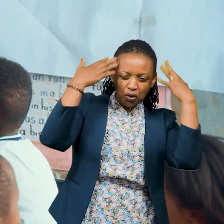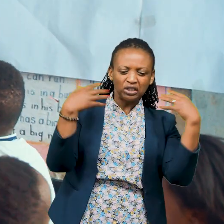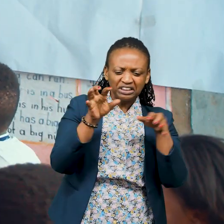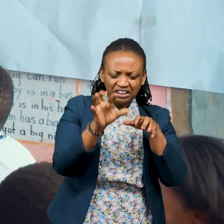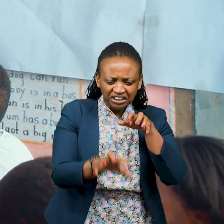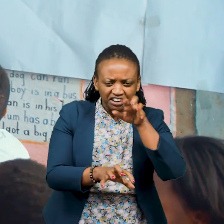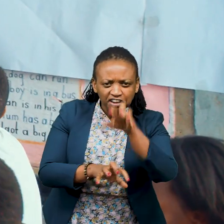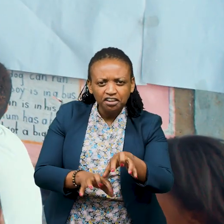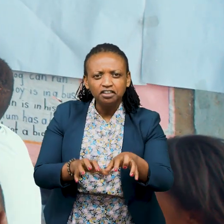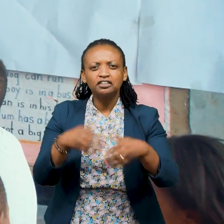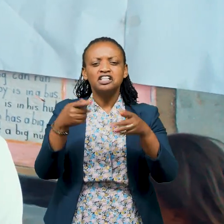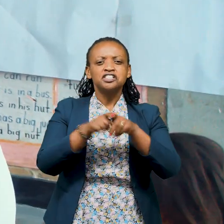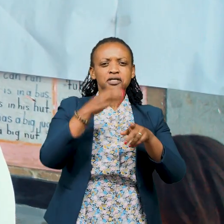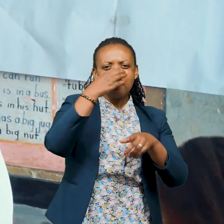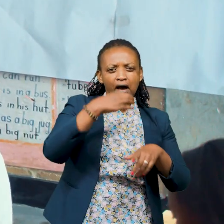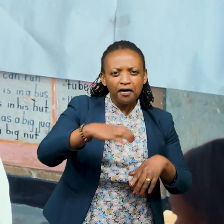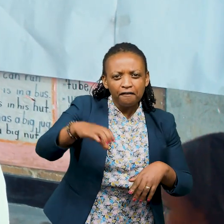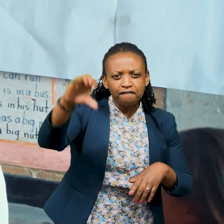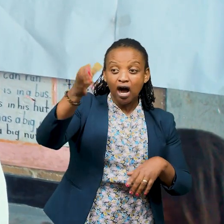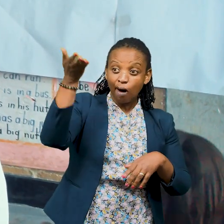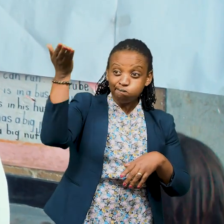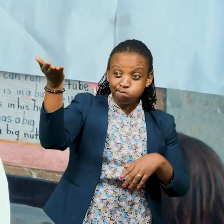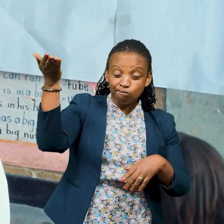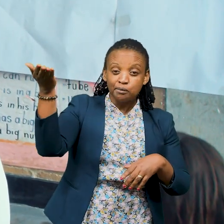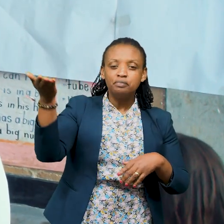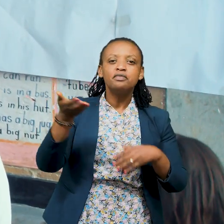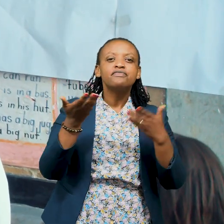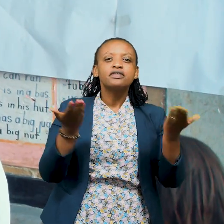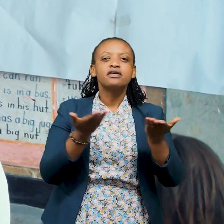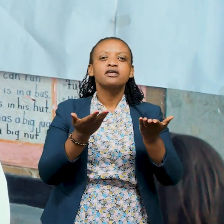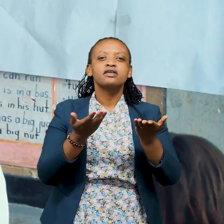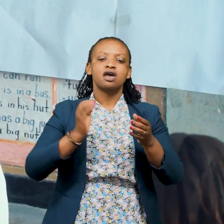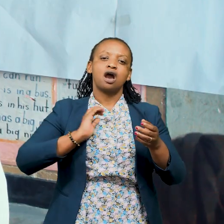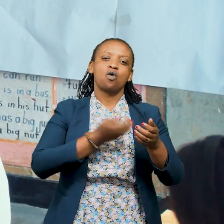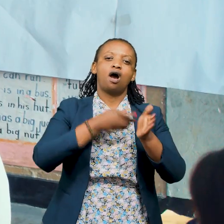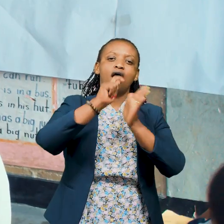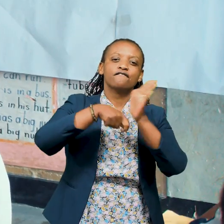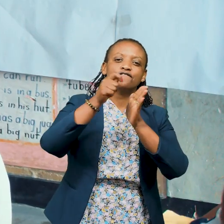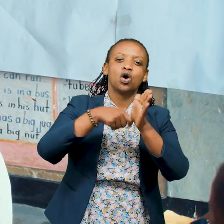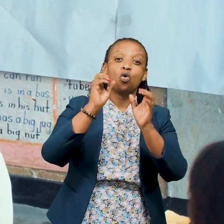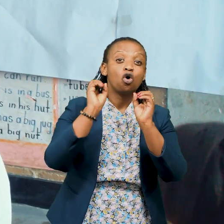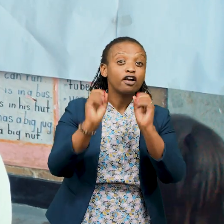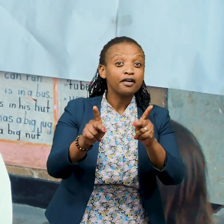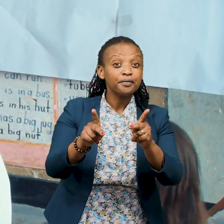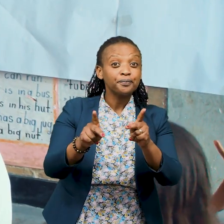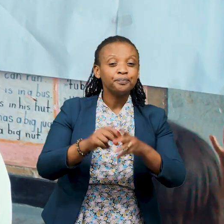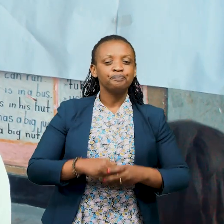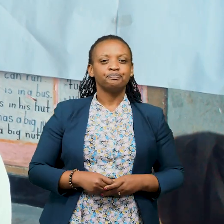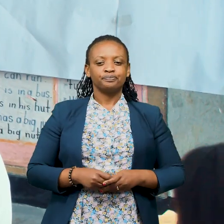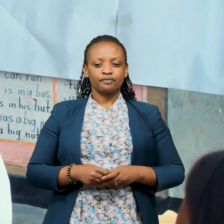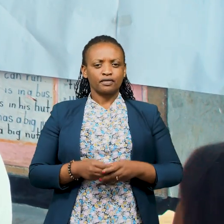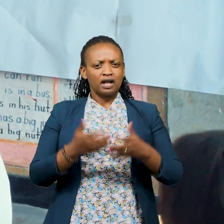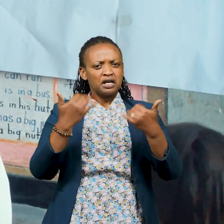an elephant, they were there in our video, okay? Friends, where do